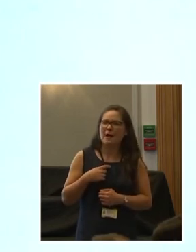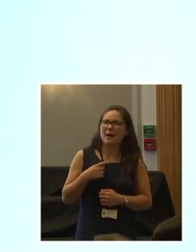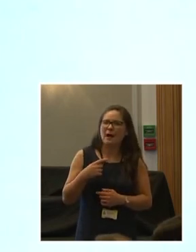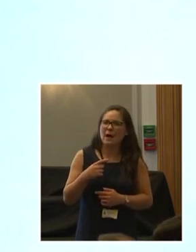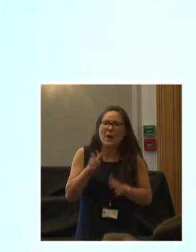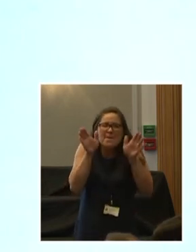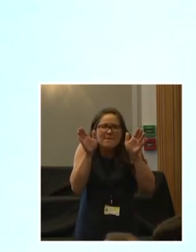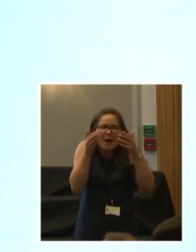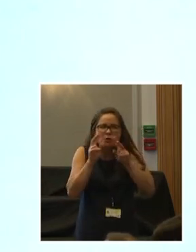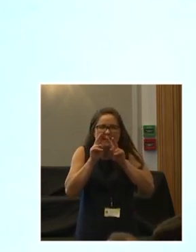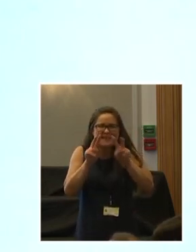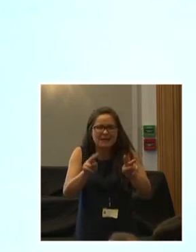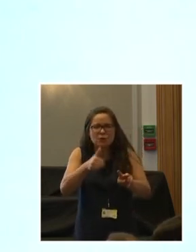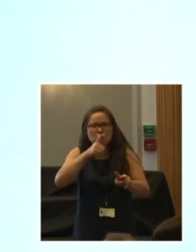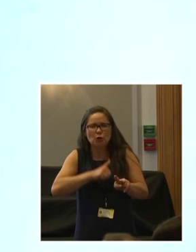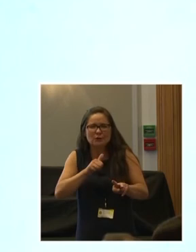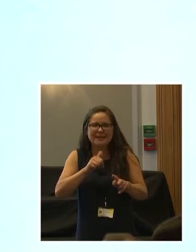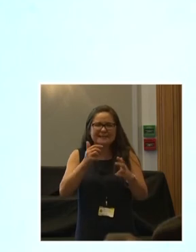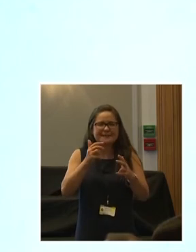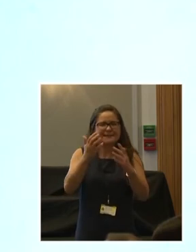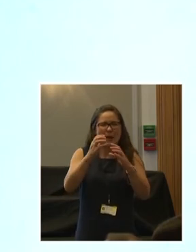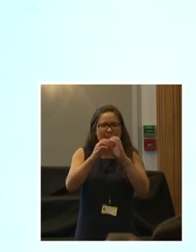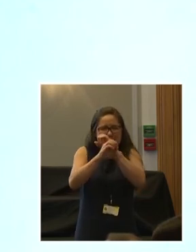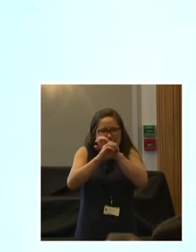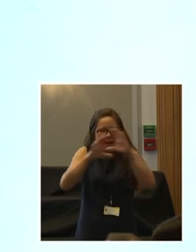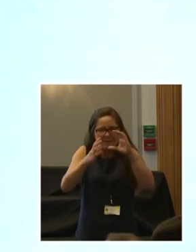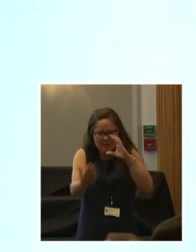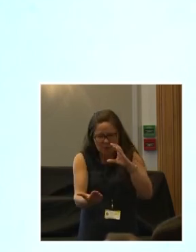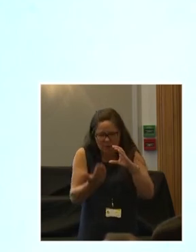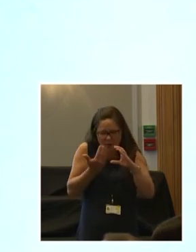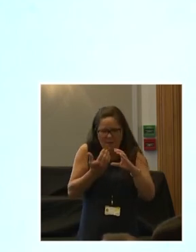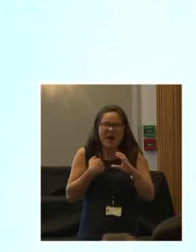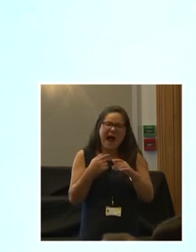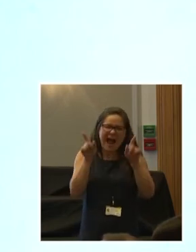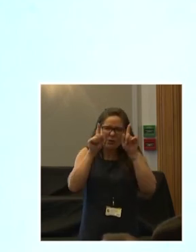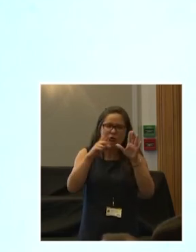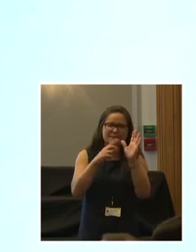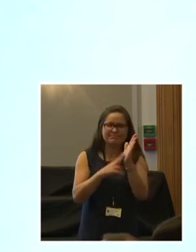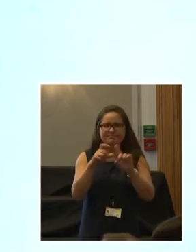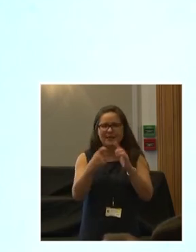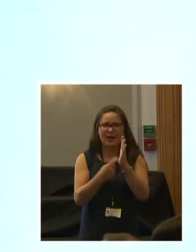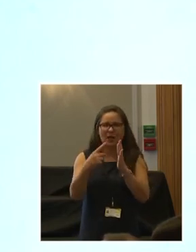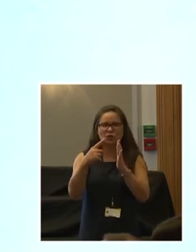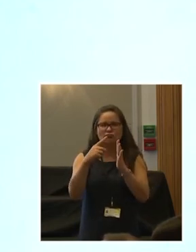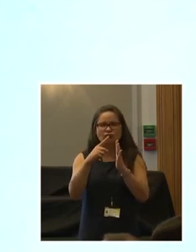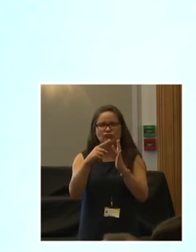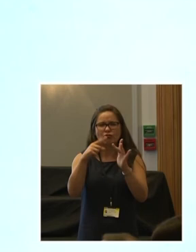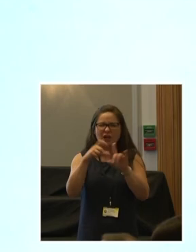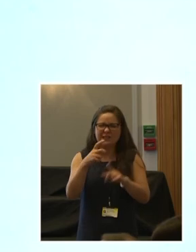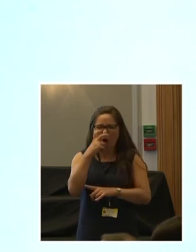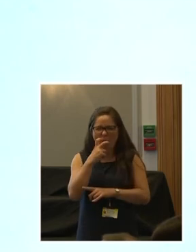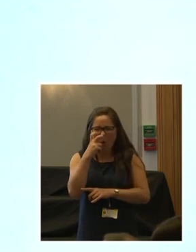and magnification on a smartphone, but my current Android phone is getting old, can you speak about the comparison